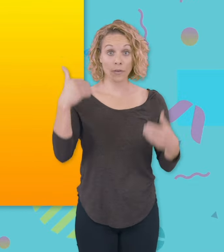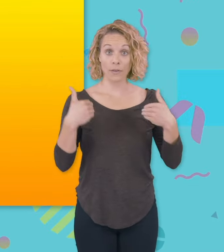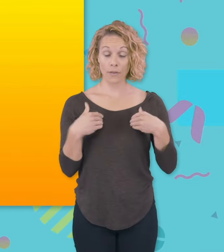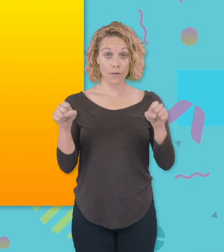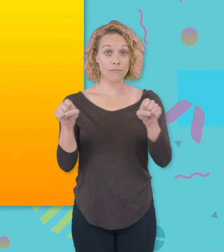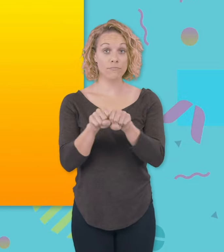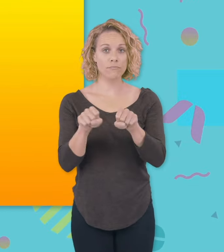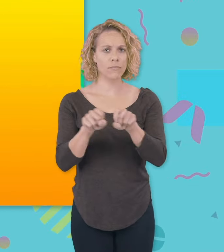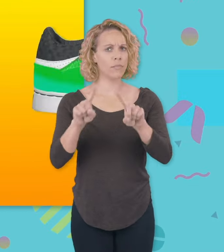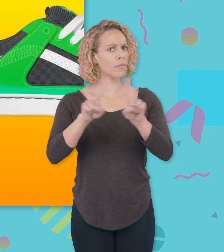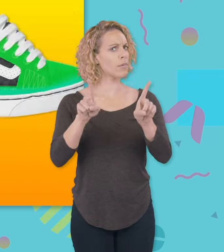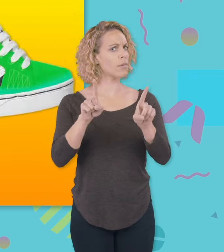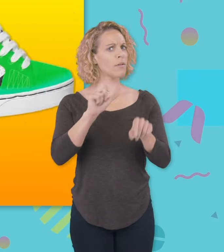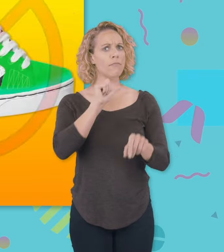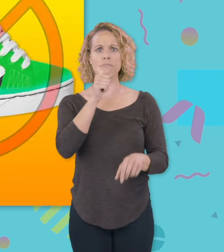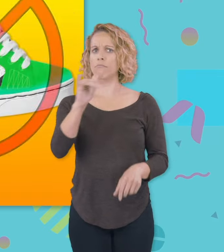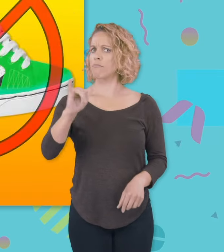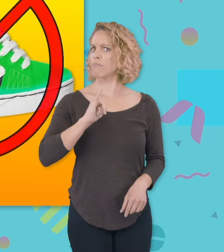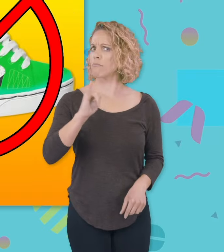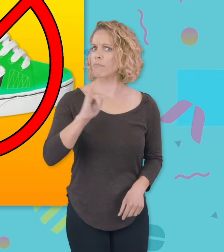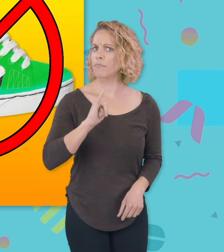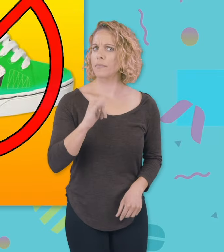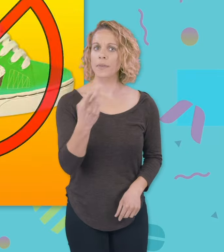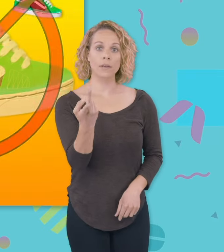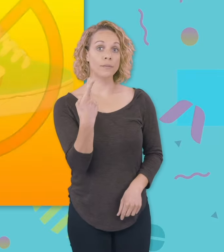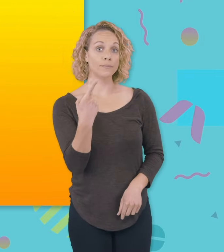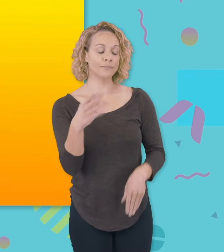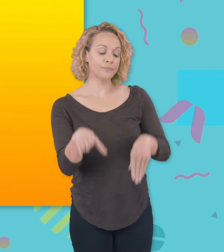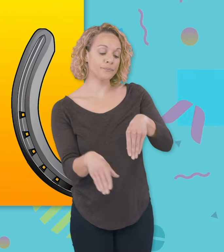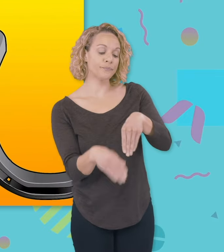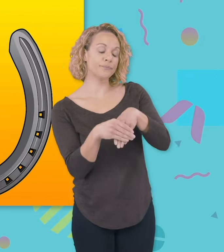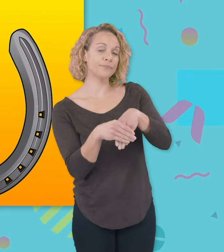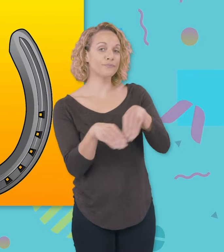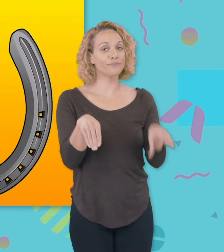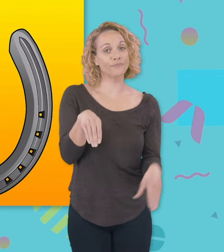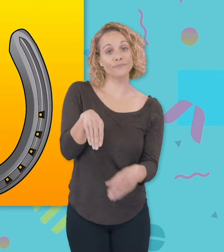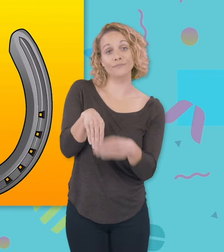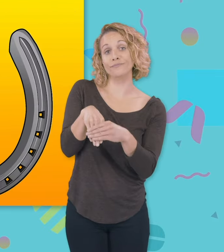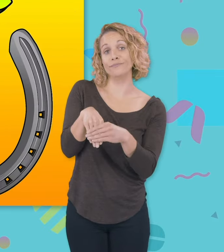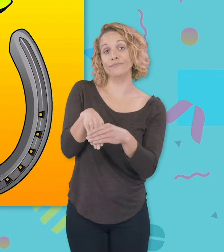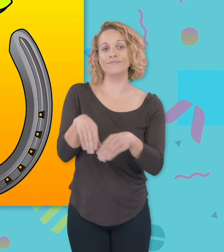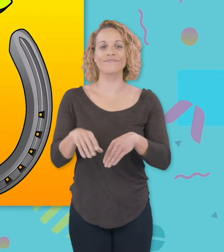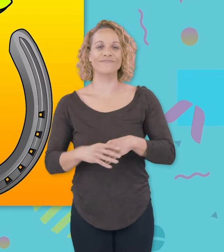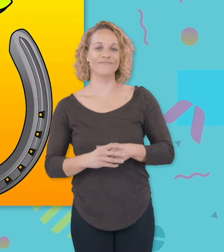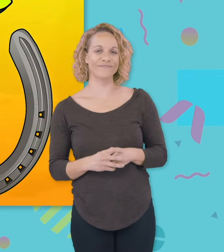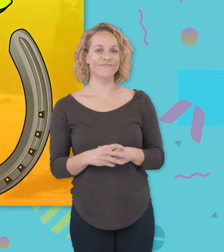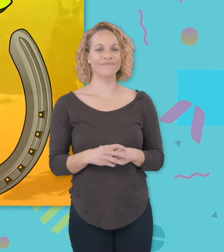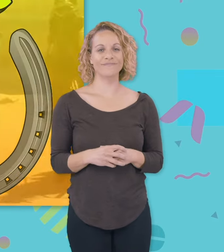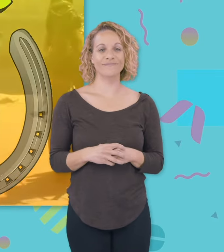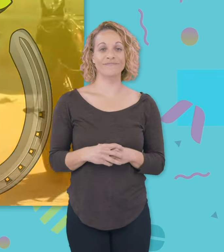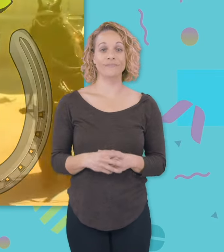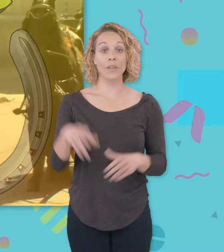Yee-haw! Horses wear shoes, but not quite like the ones that we wear on our feet.